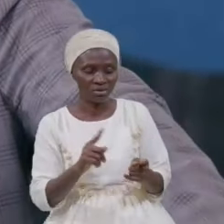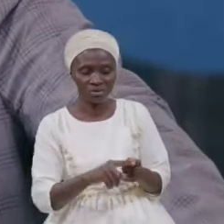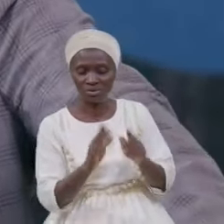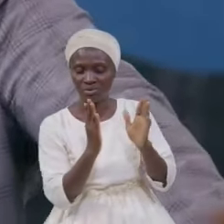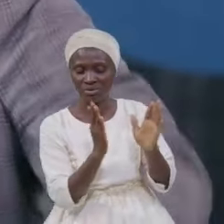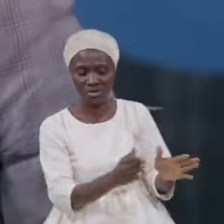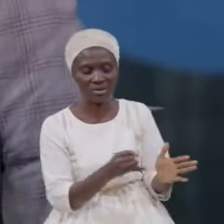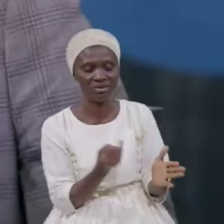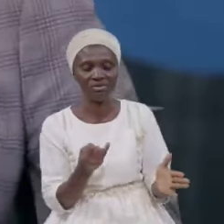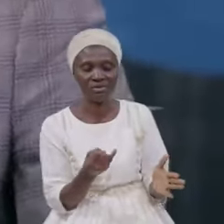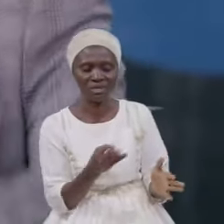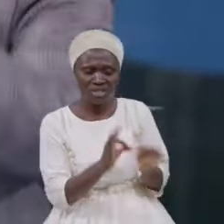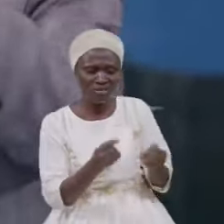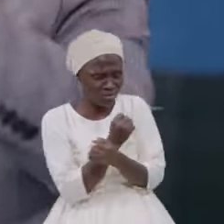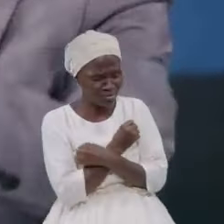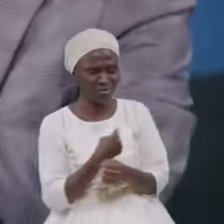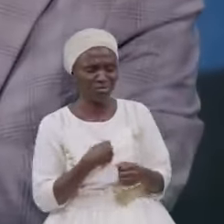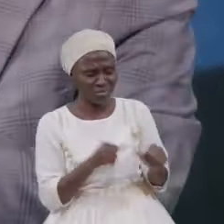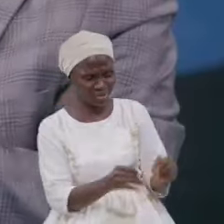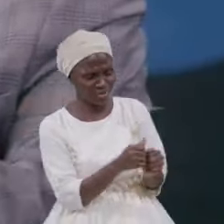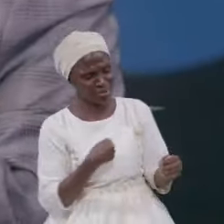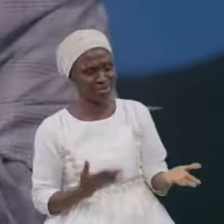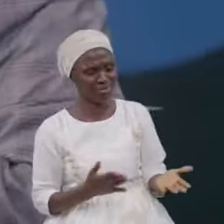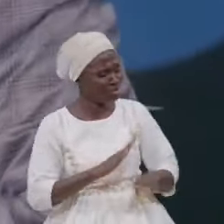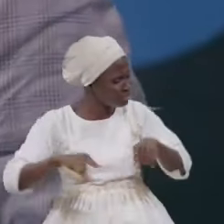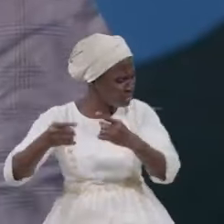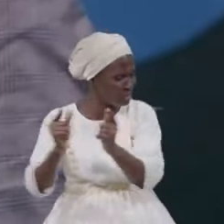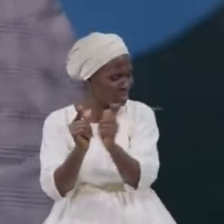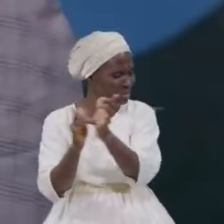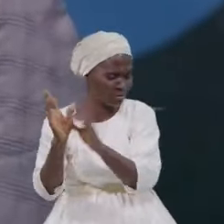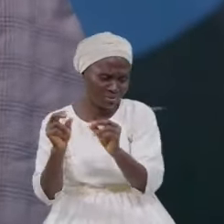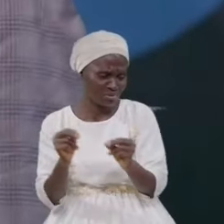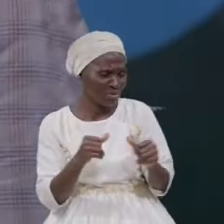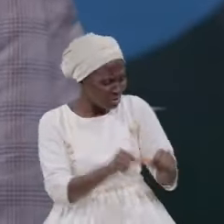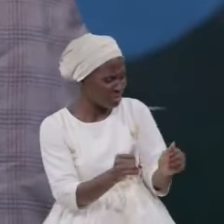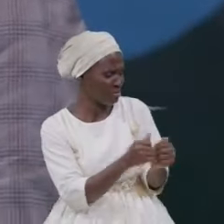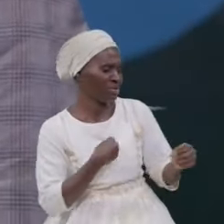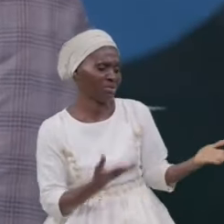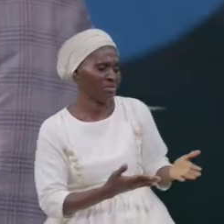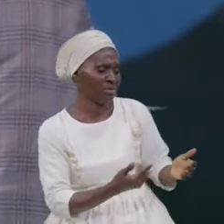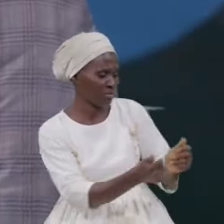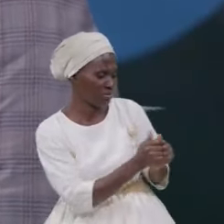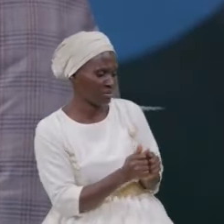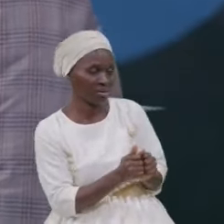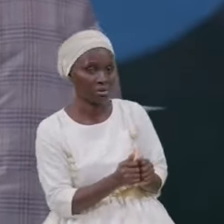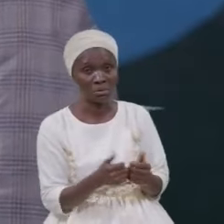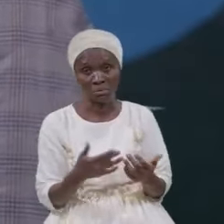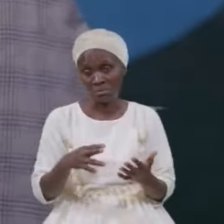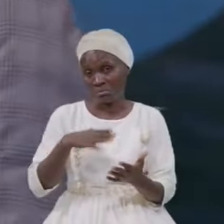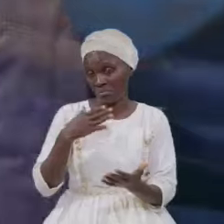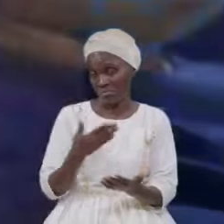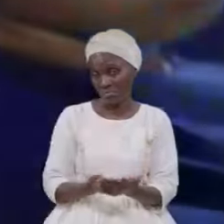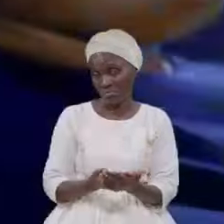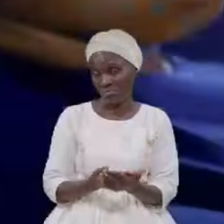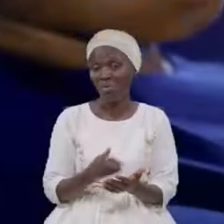me, well, yet the choice is yours. You want to die with the same partner? You want,